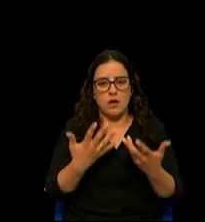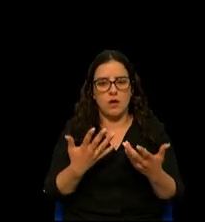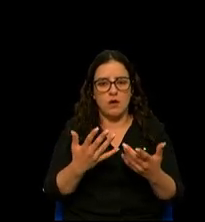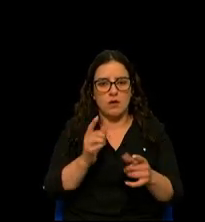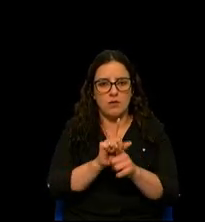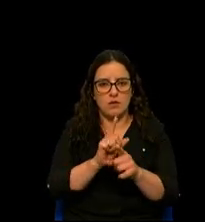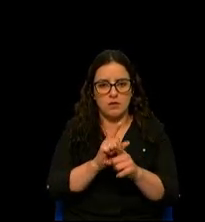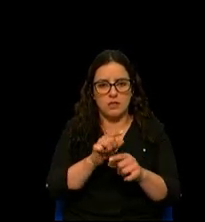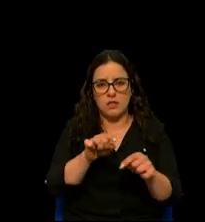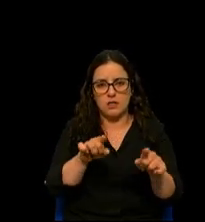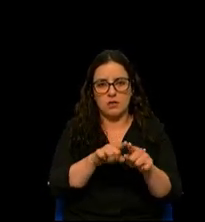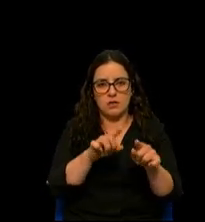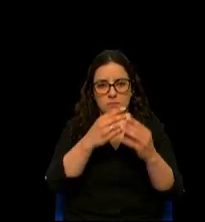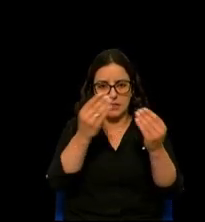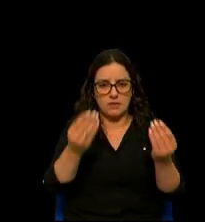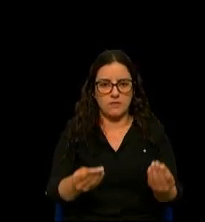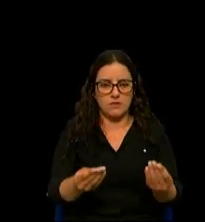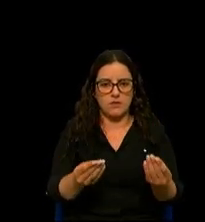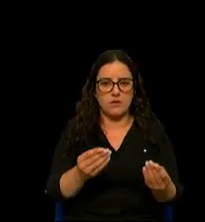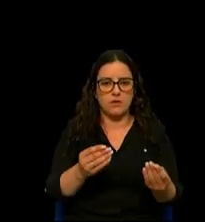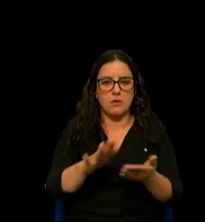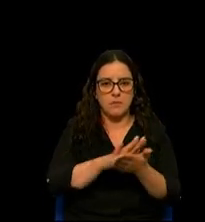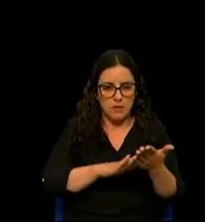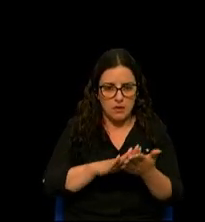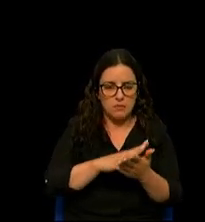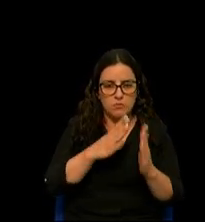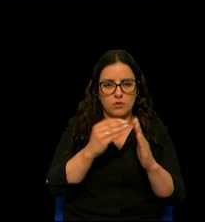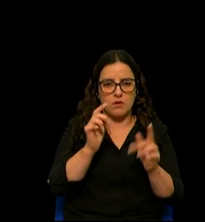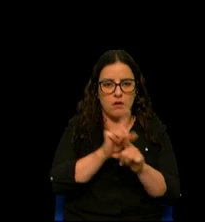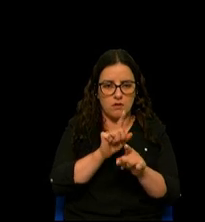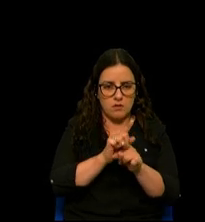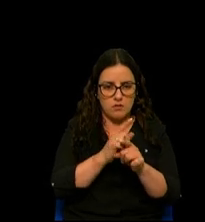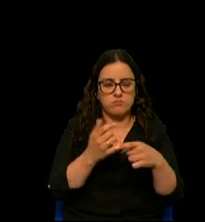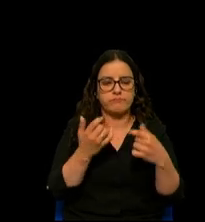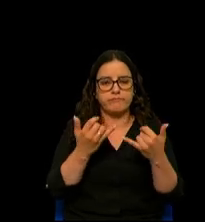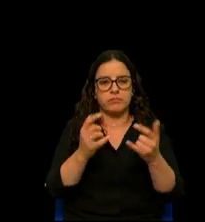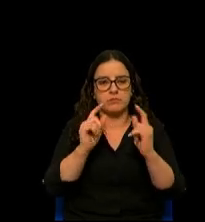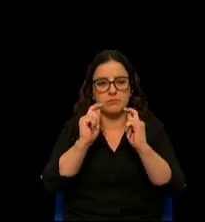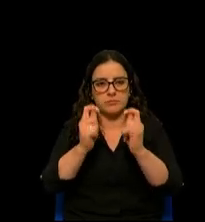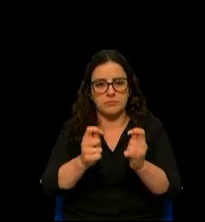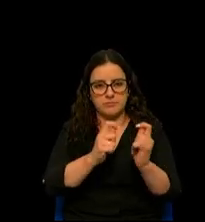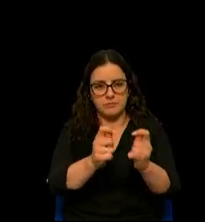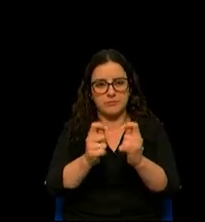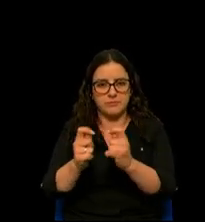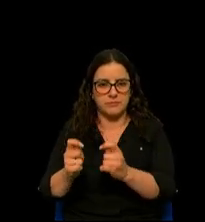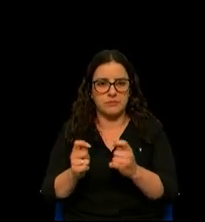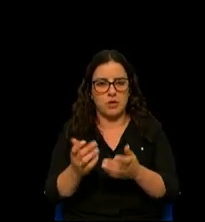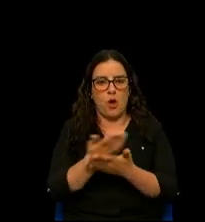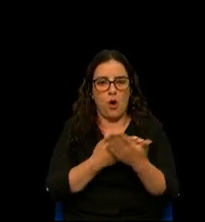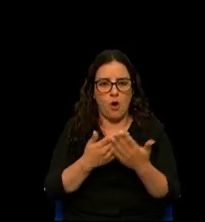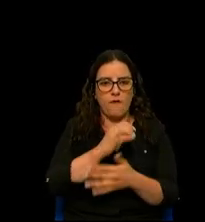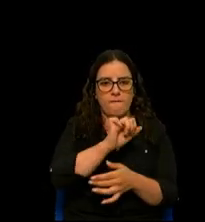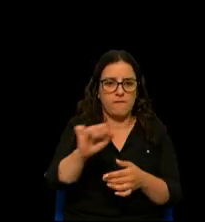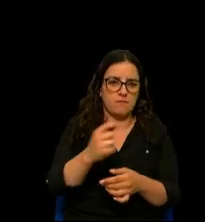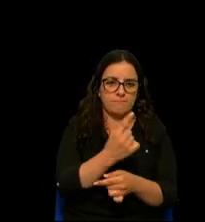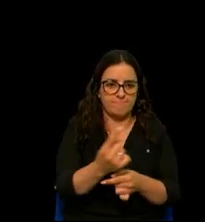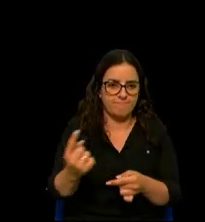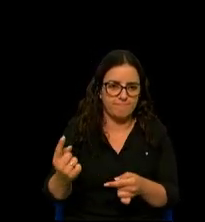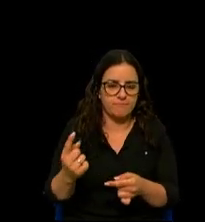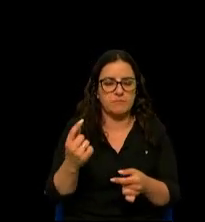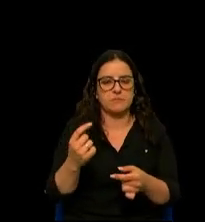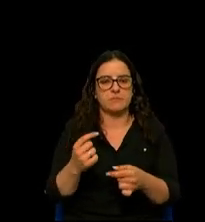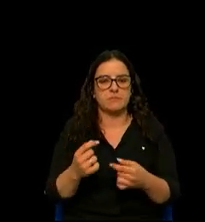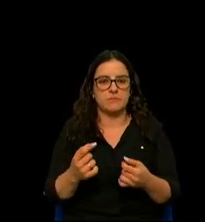platform. You can use the same foundation model and then apply that for each of your businesses, applications, and